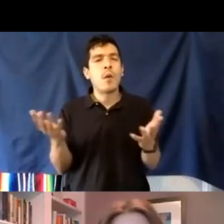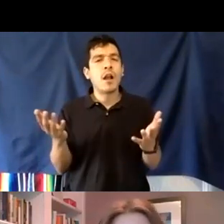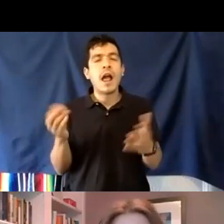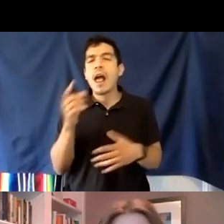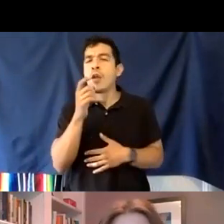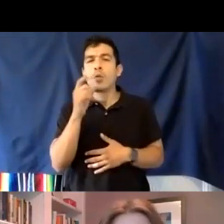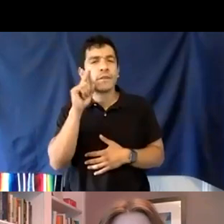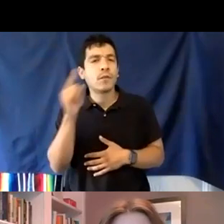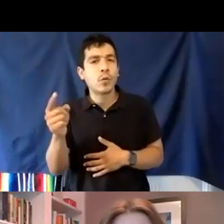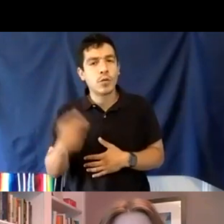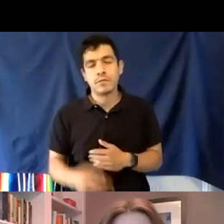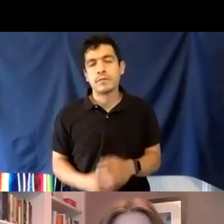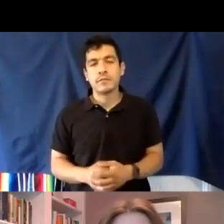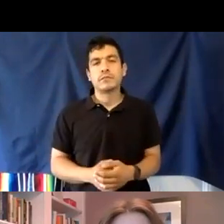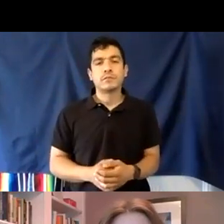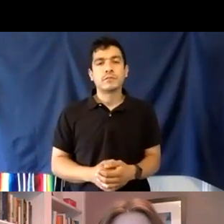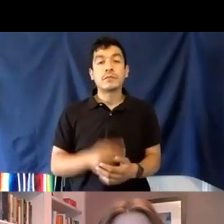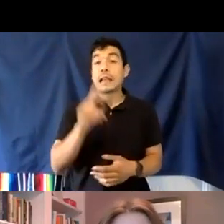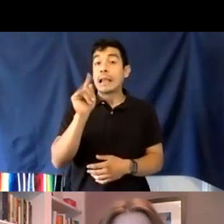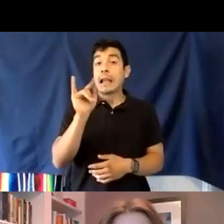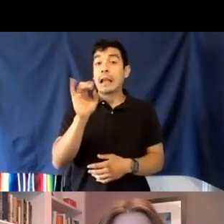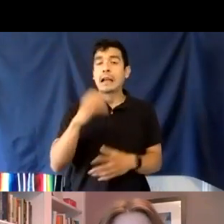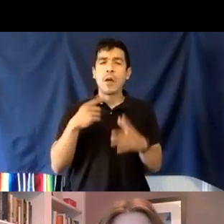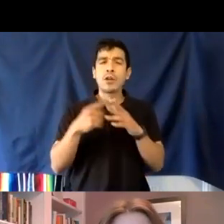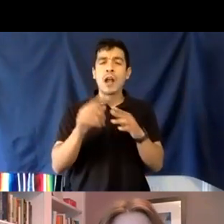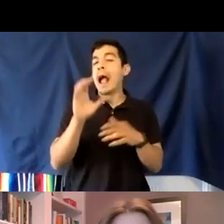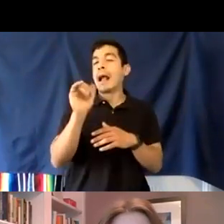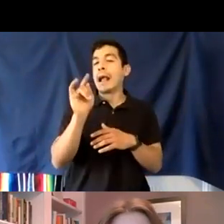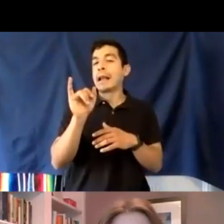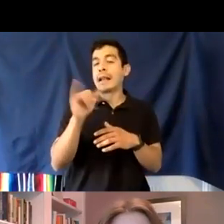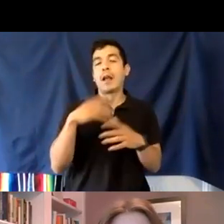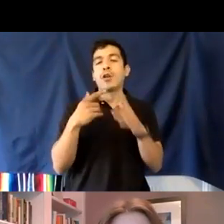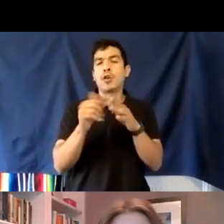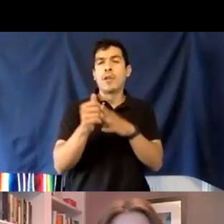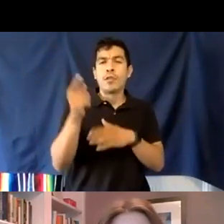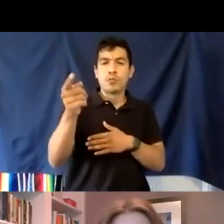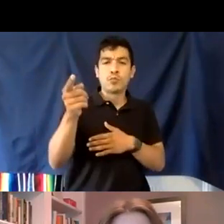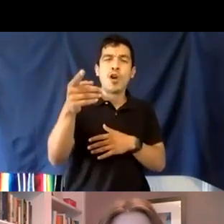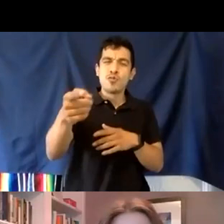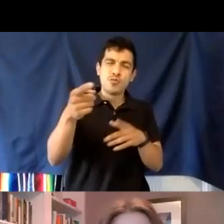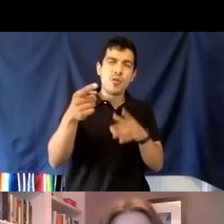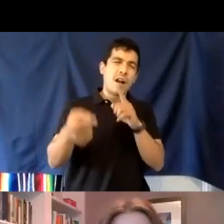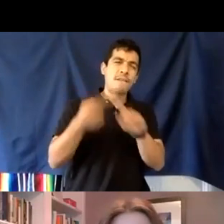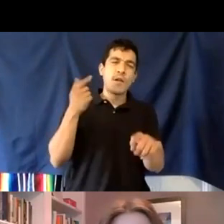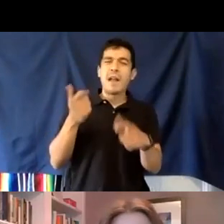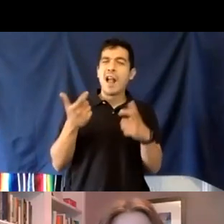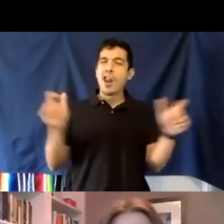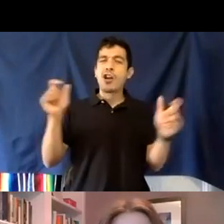who it's for. And Caty, I want to start with you. You know, you're coming from a larger academic research institution,